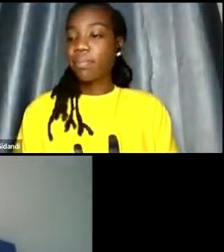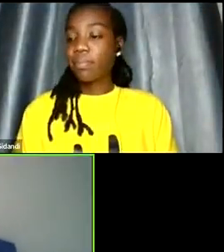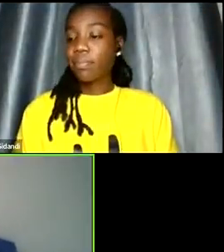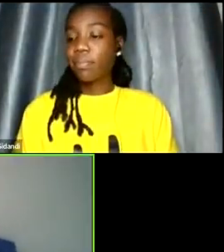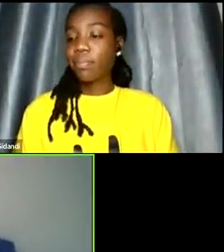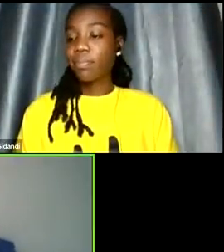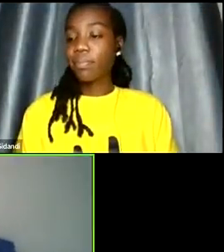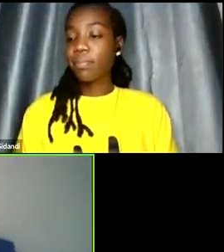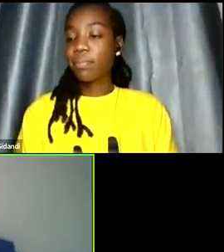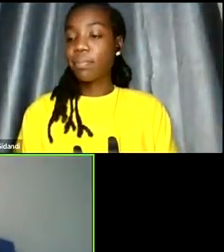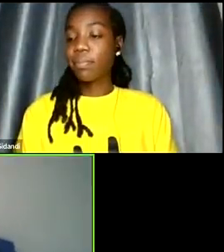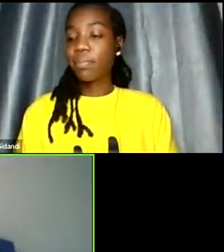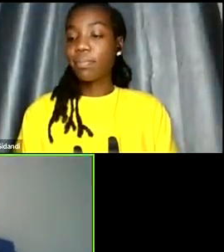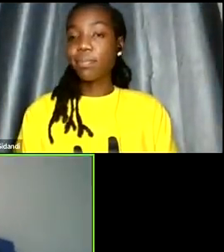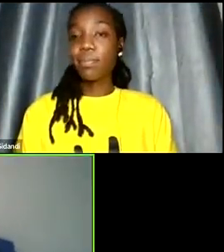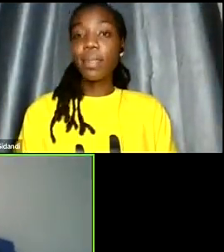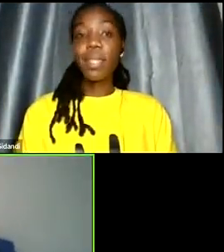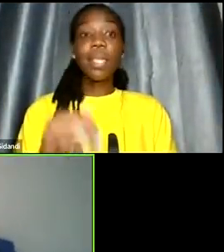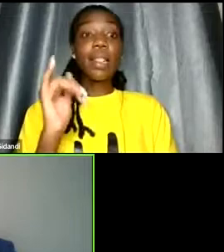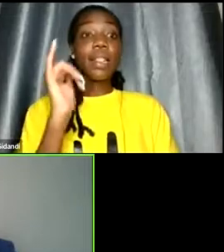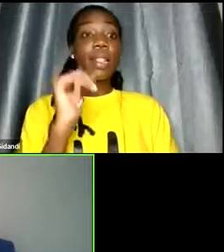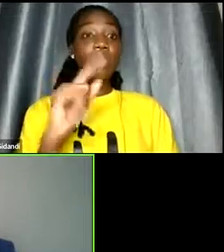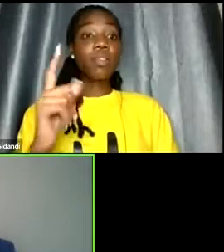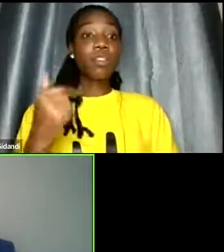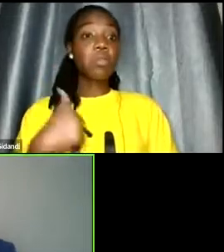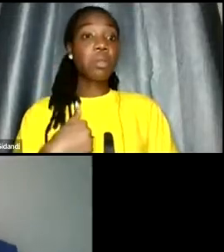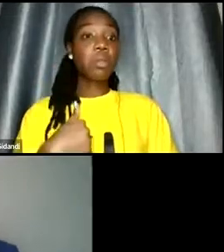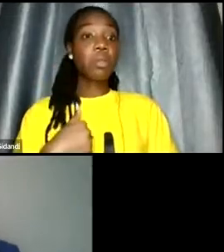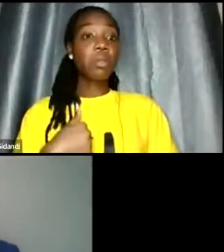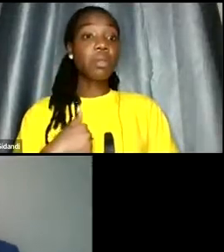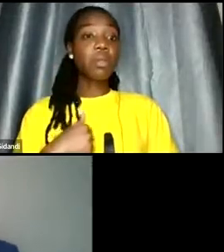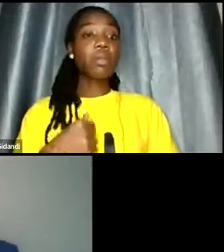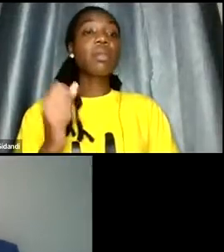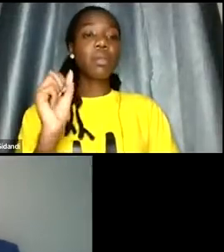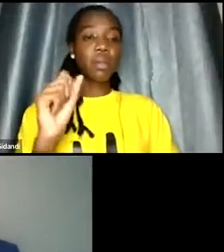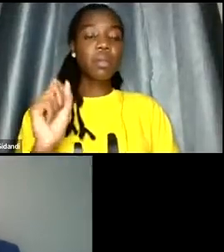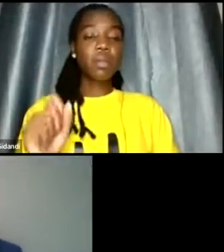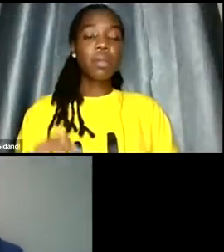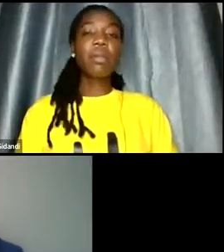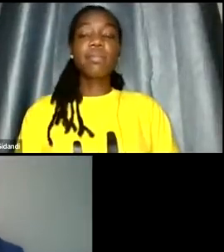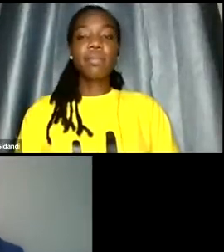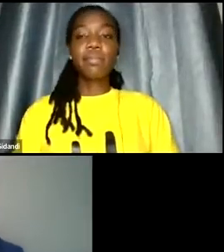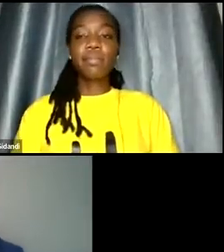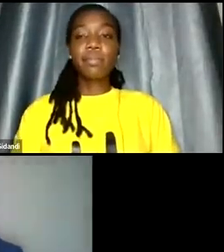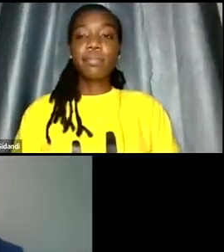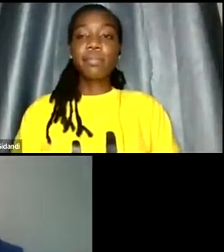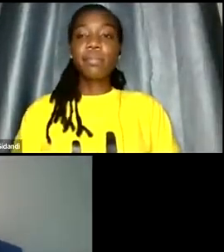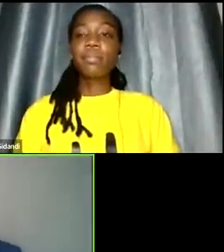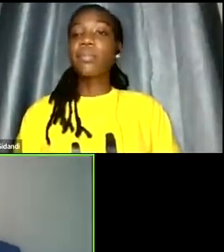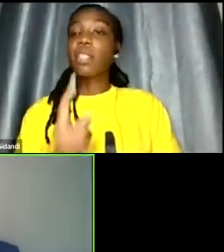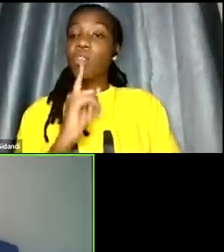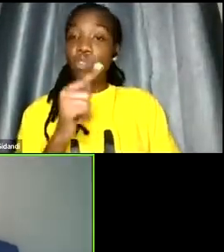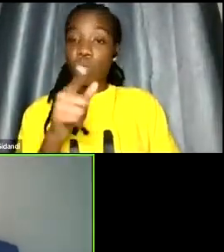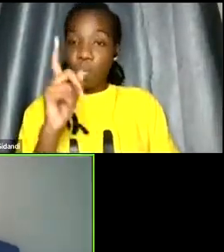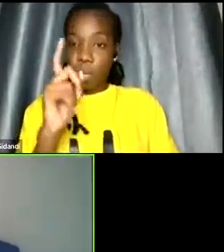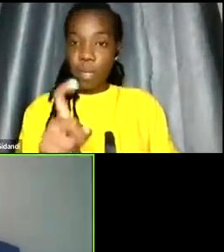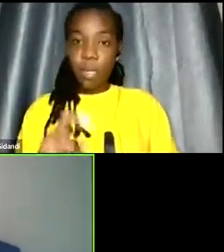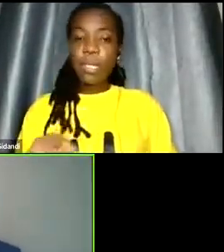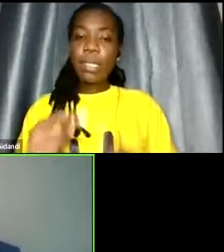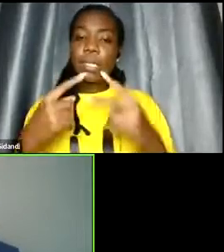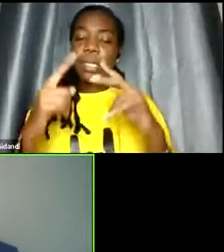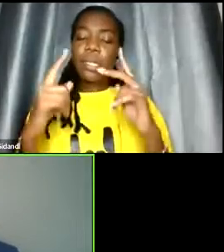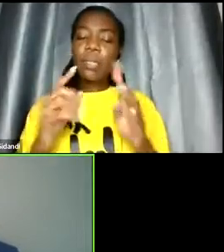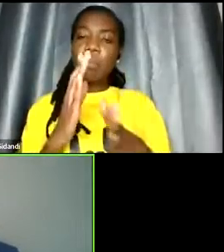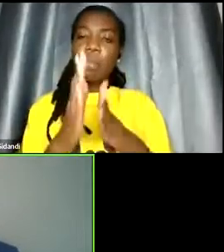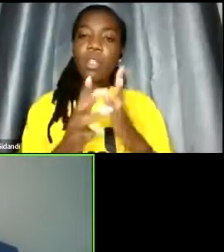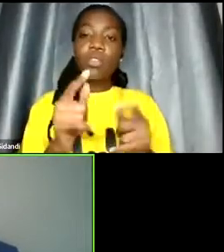Is that question directed to me, Grace? Yes, okay. yes. You need to start succession planning the day you register